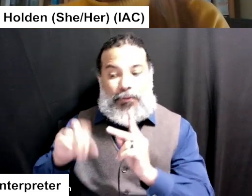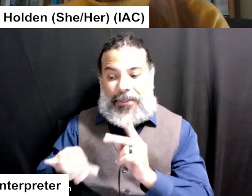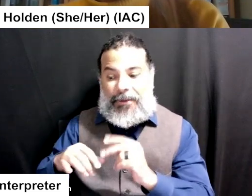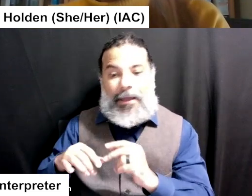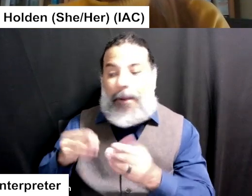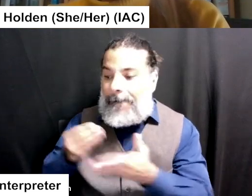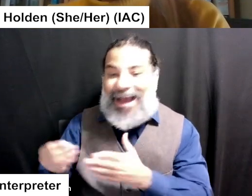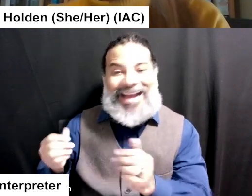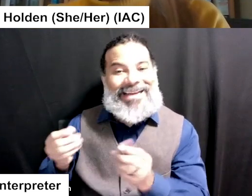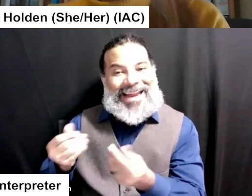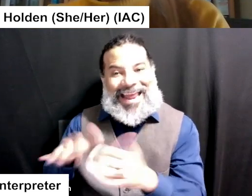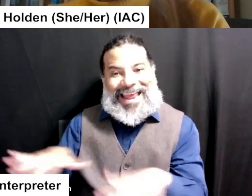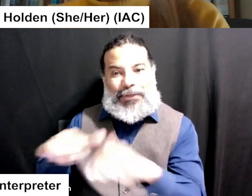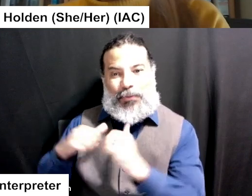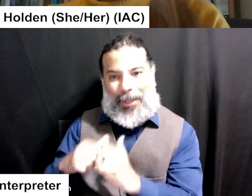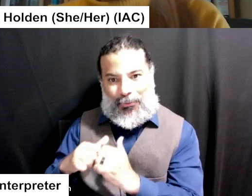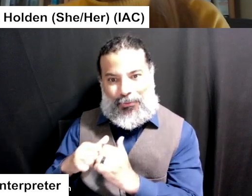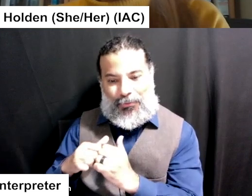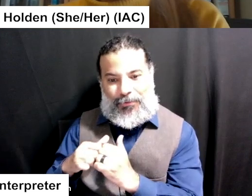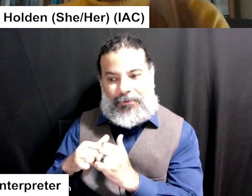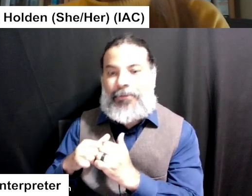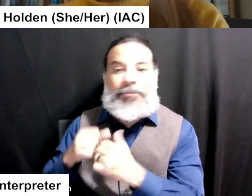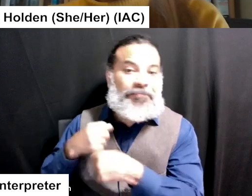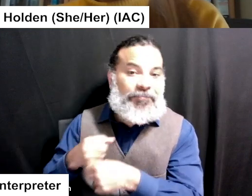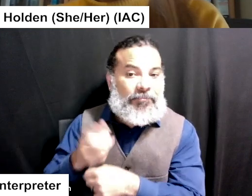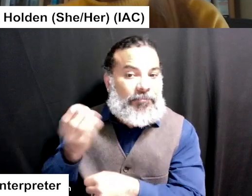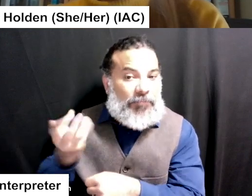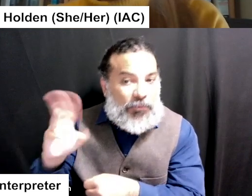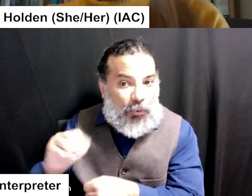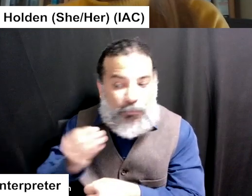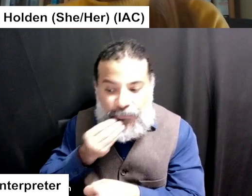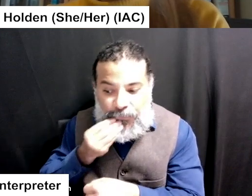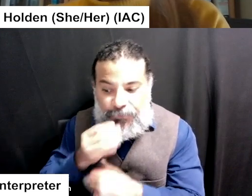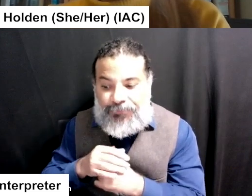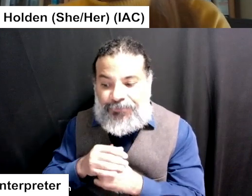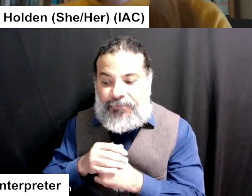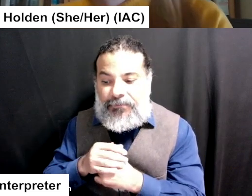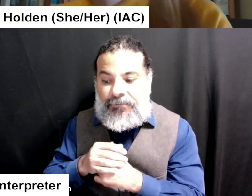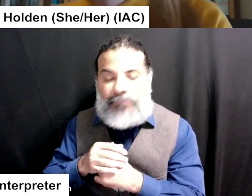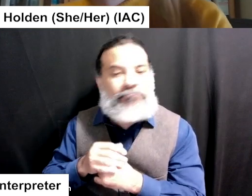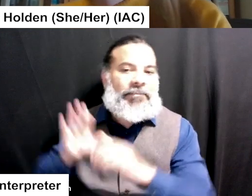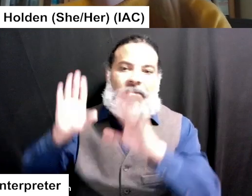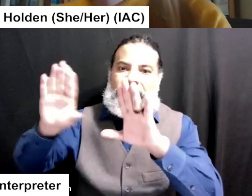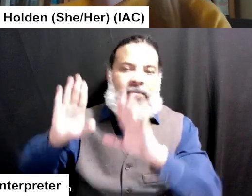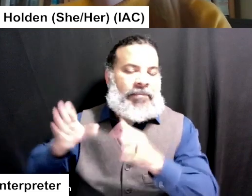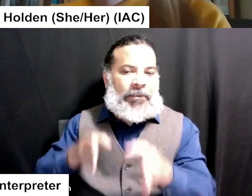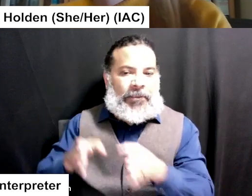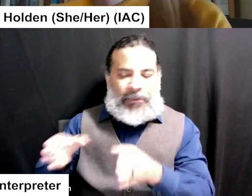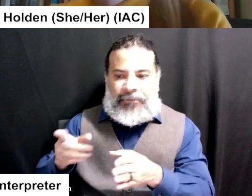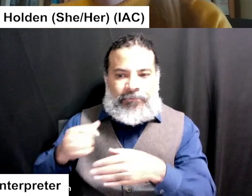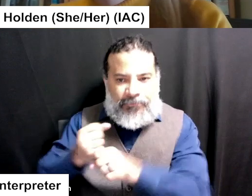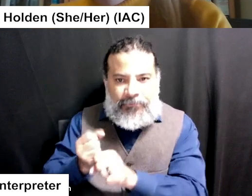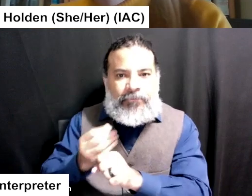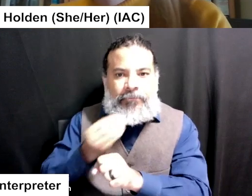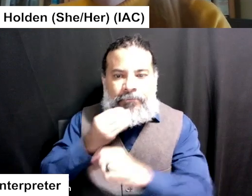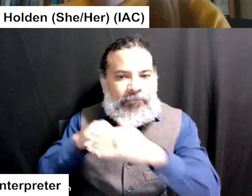buying that land so that you can produce your own food, that's also an amazing way to create food